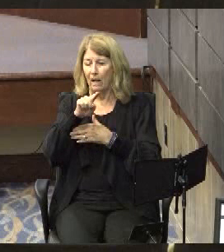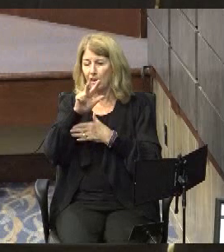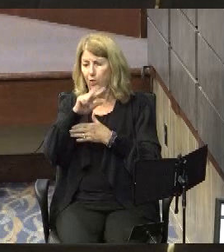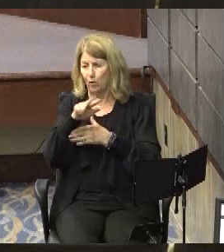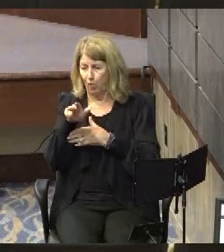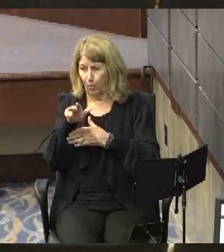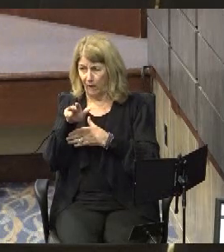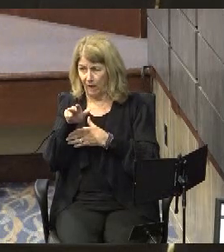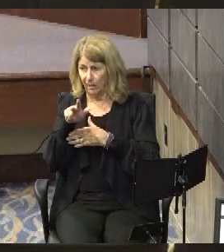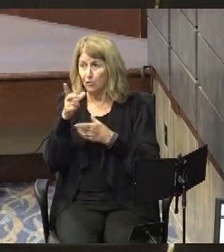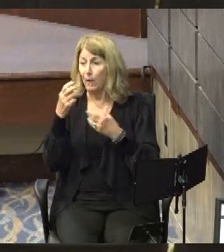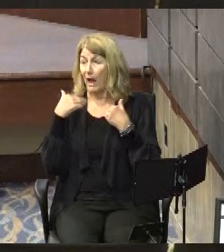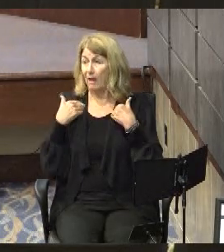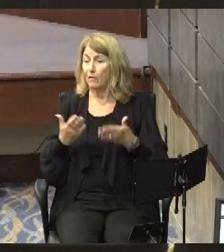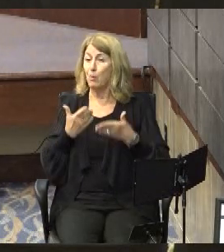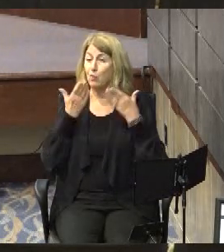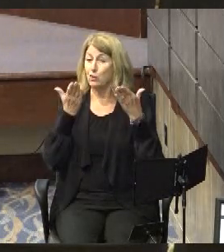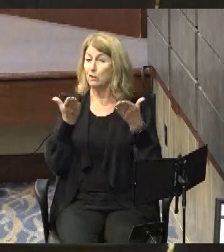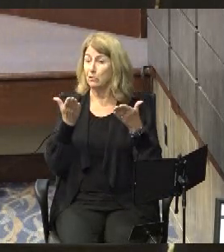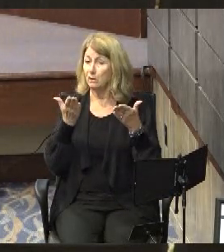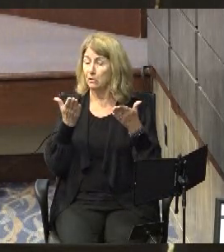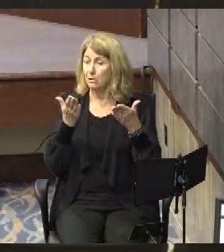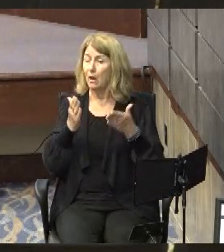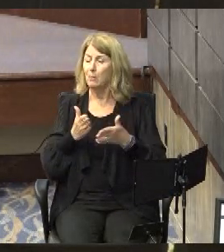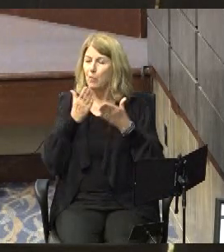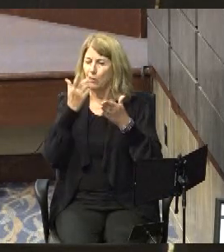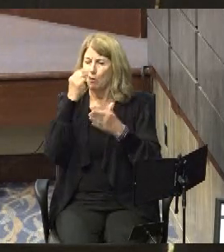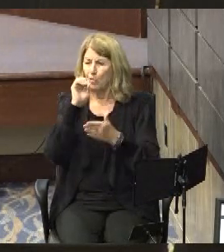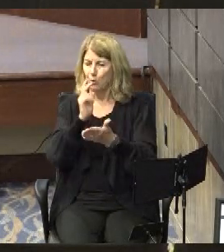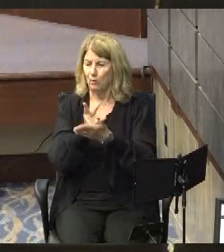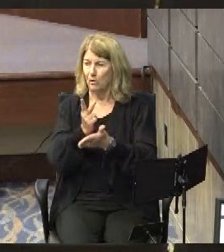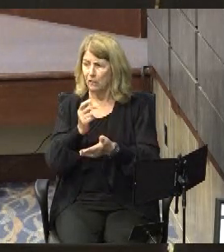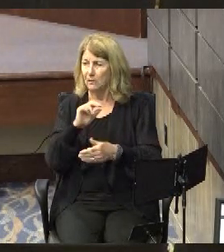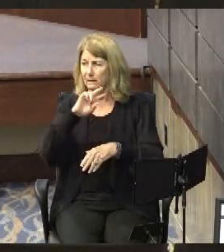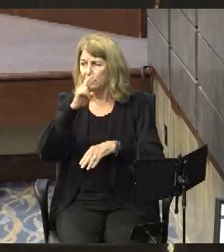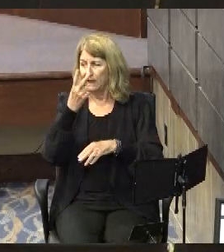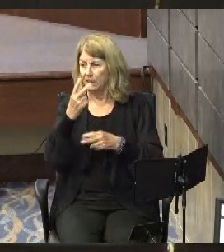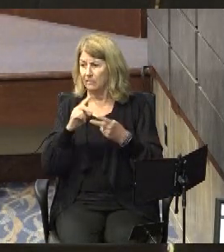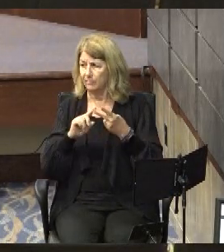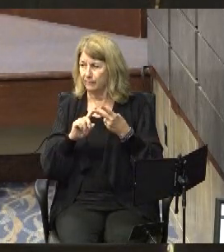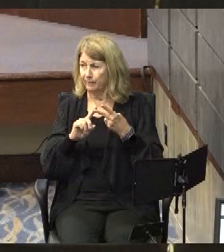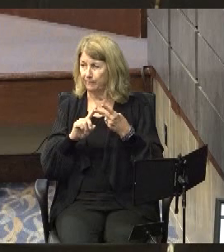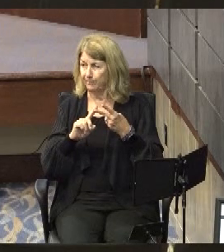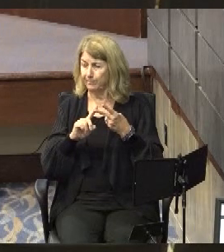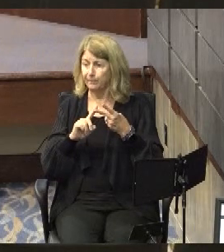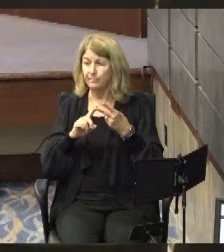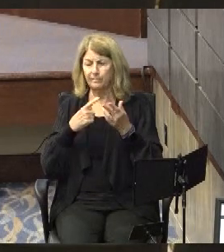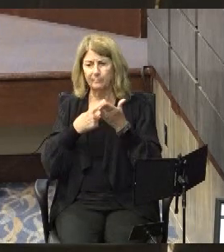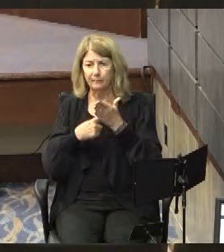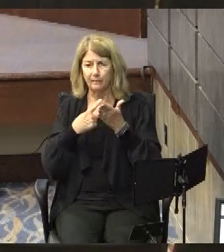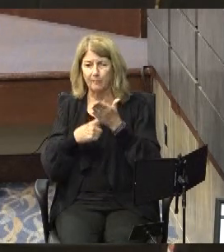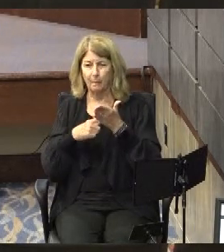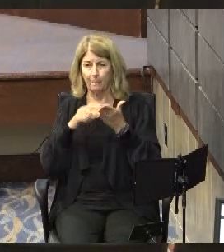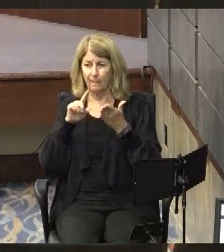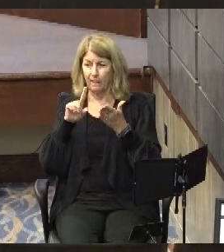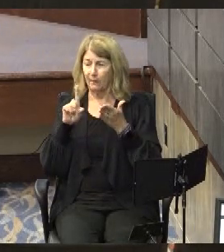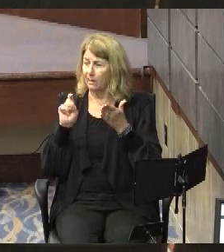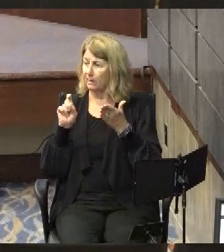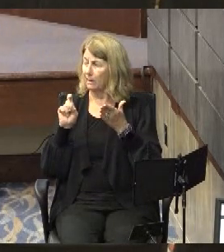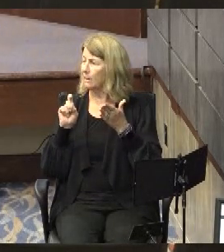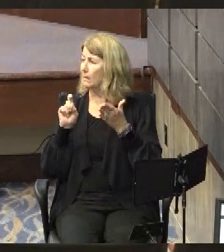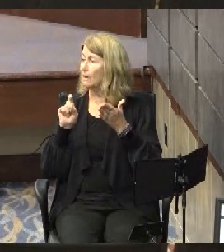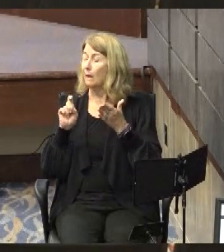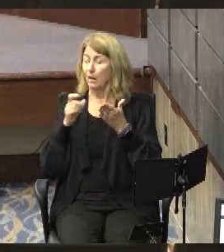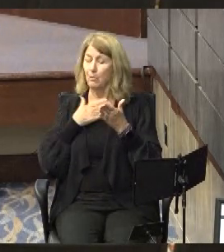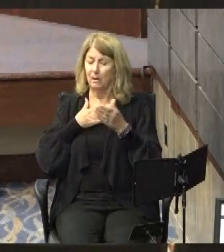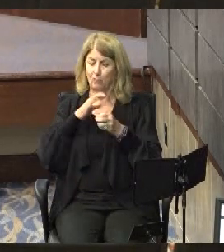2023-133. Do we have a motion? Move for approval. Second. Any discussion? All right, if not, please poll